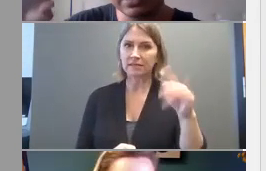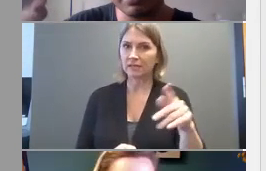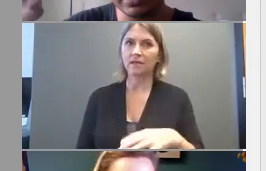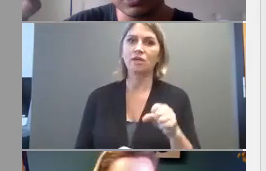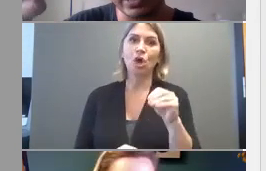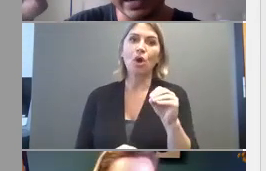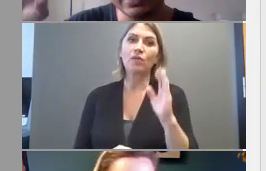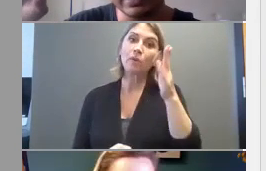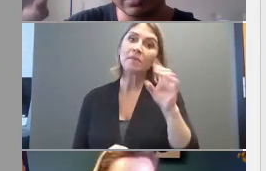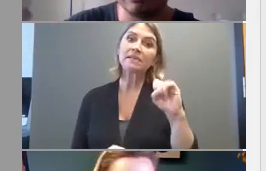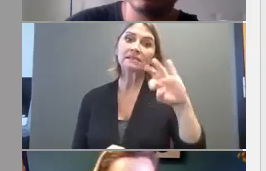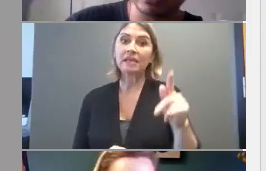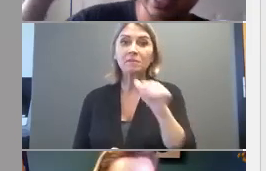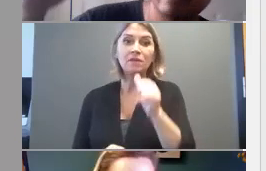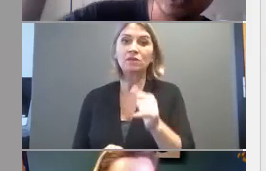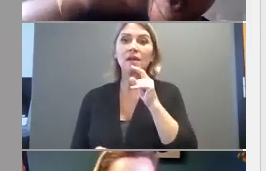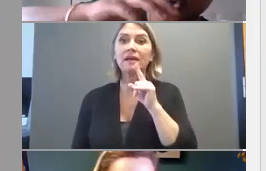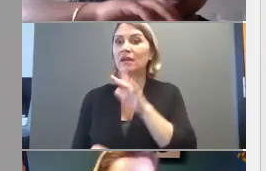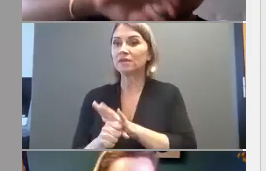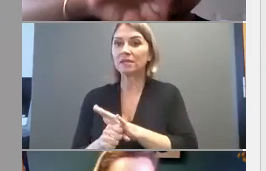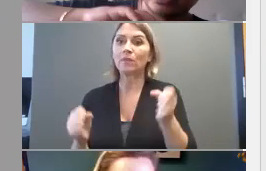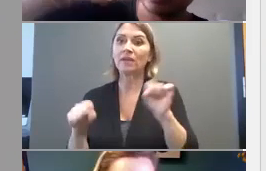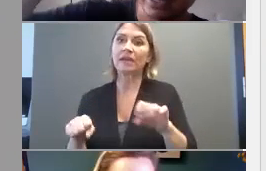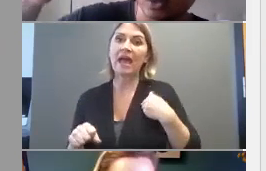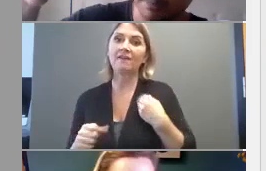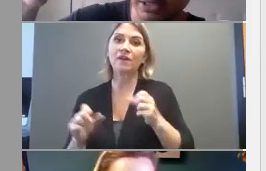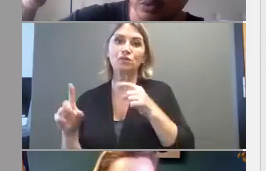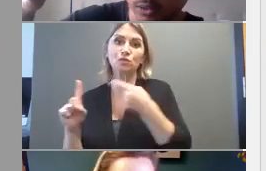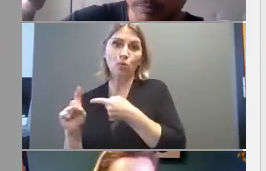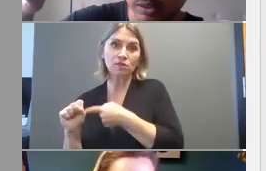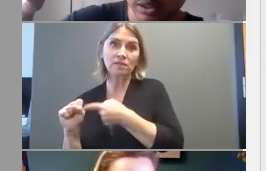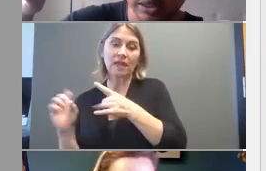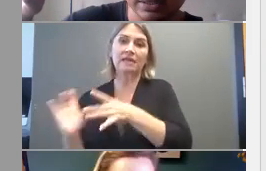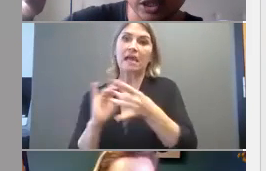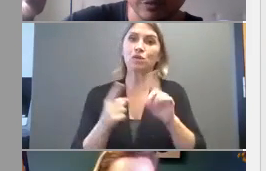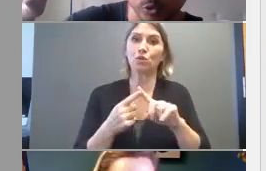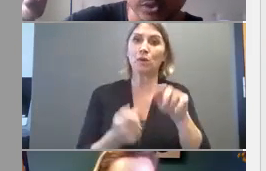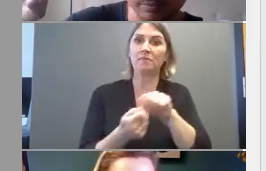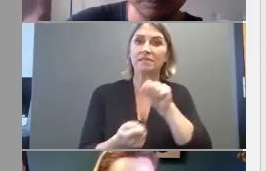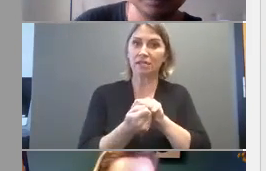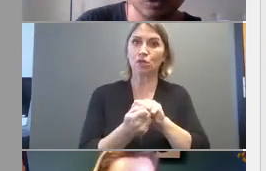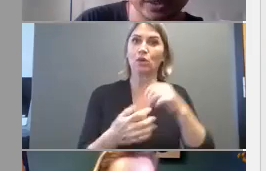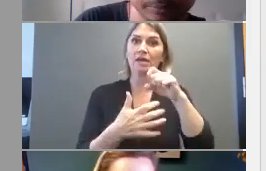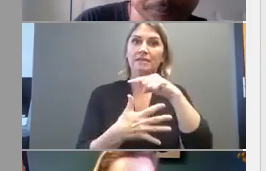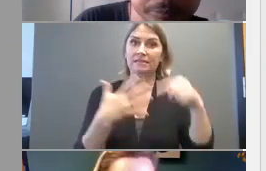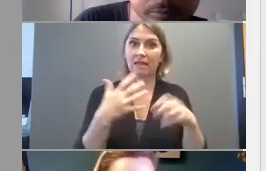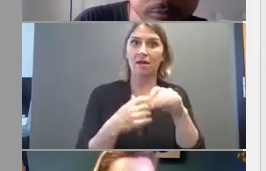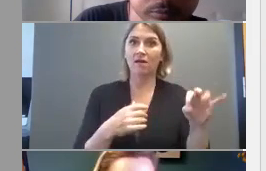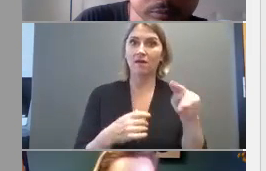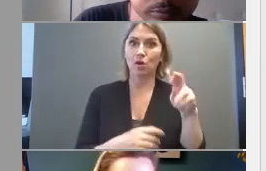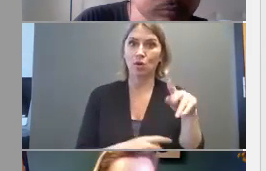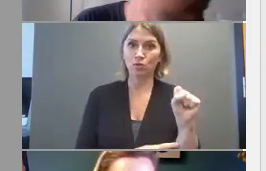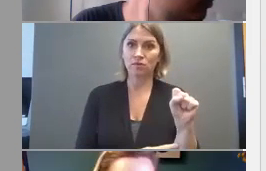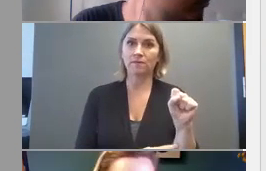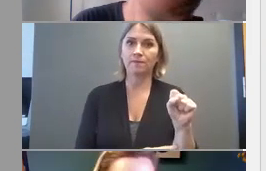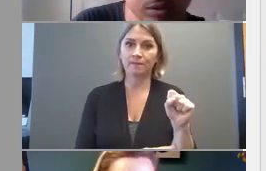will be a sink, but there is no guarantee that we can have a source that can connect to a particular set of nodes.